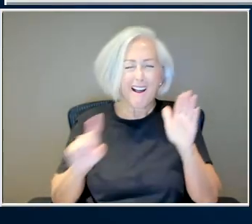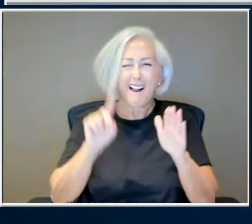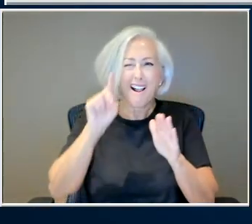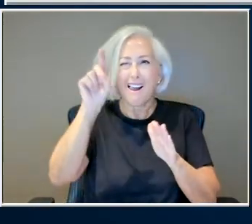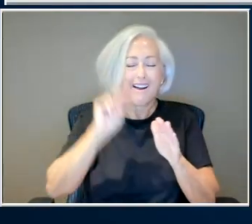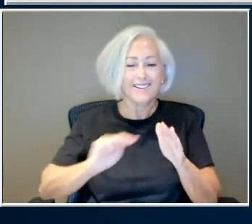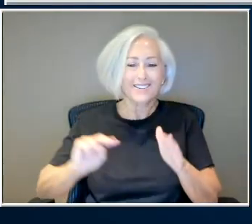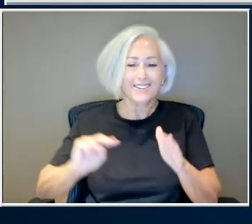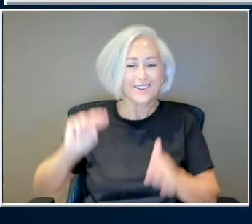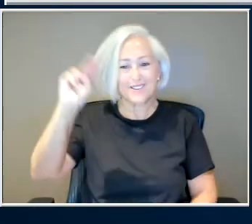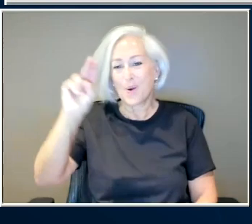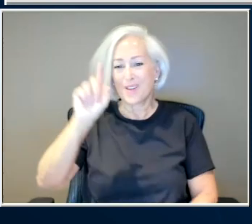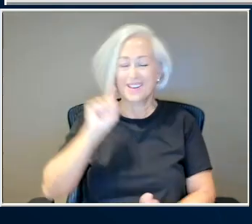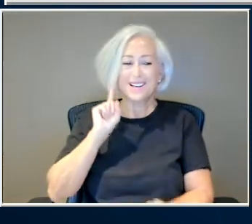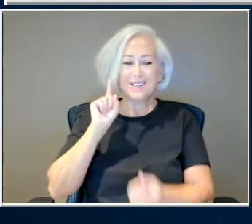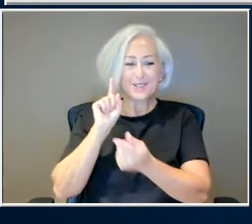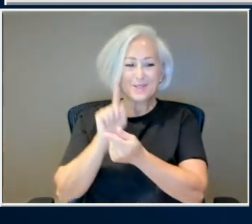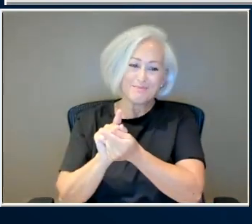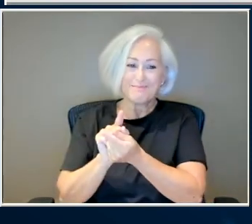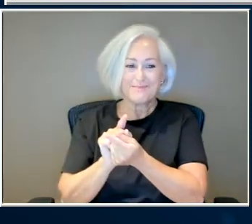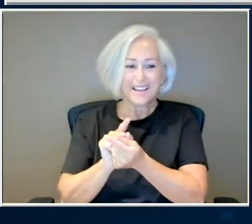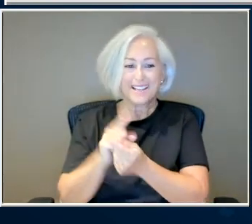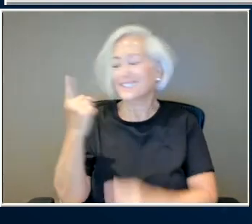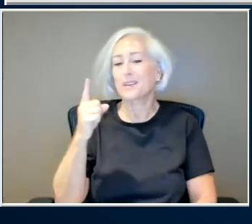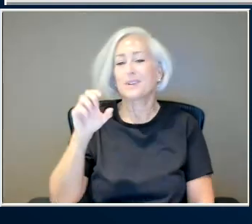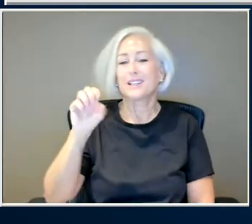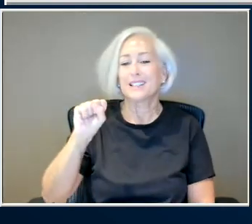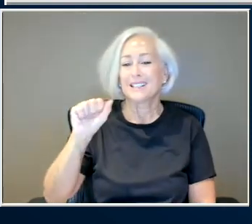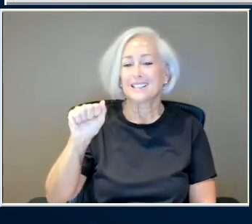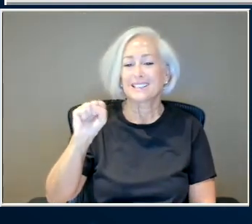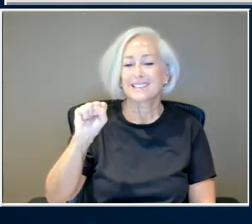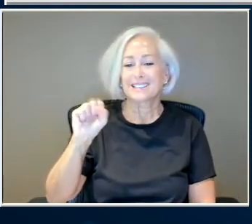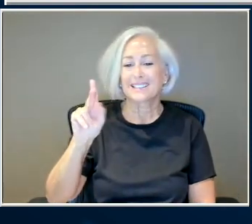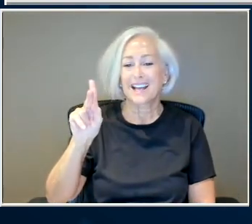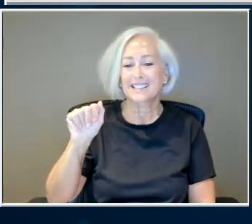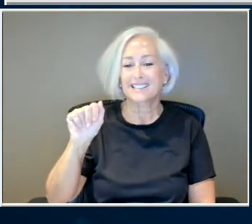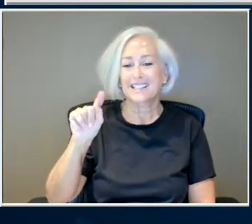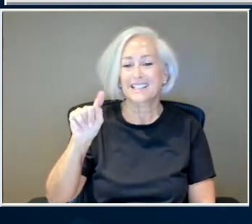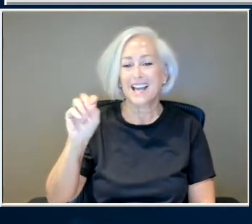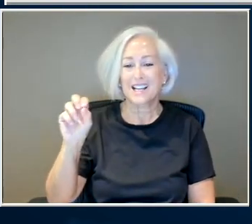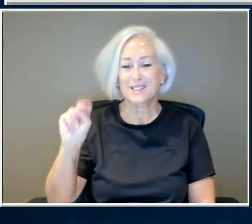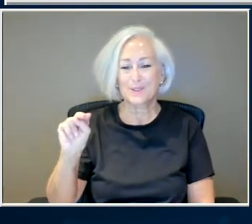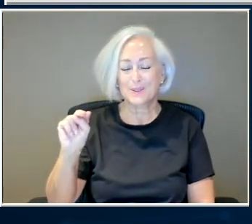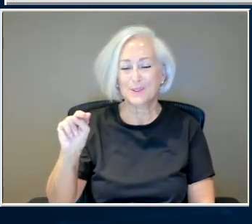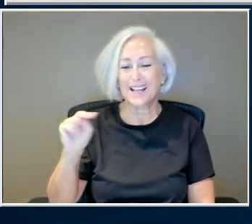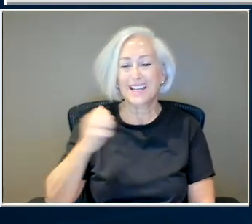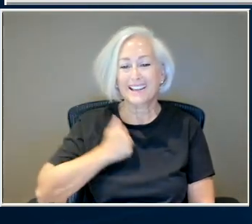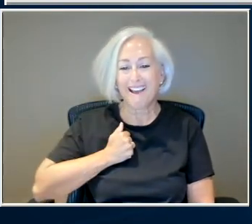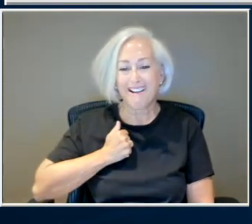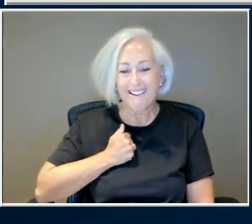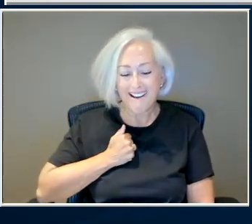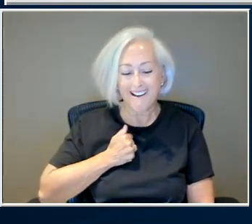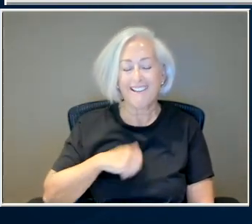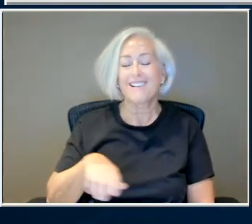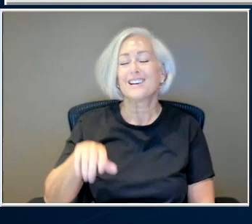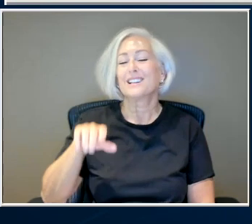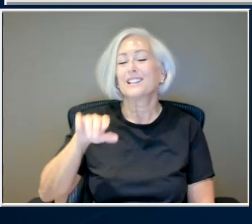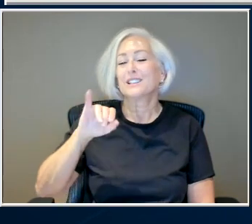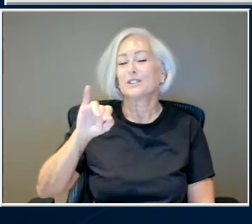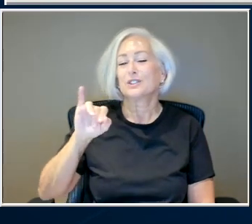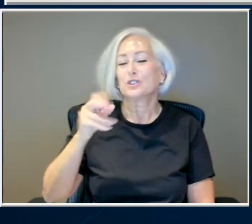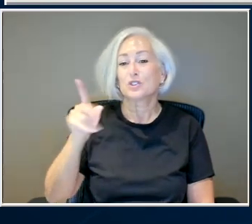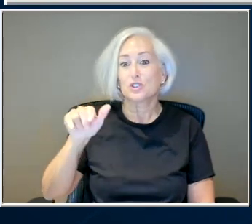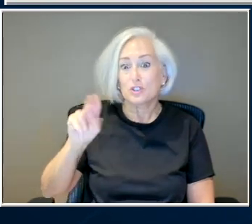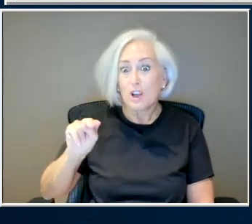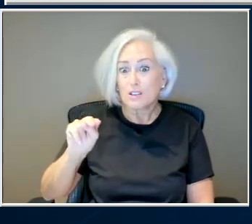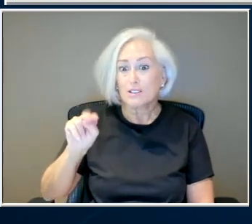so glad to be connected to someone in Saskatoon, Canada. Justin Redicott turned out to be the perfect match when Anna needed